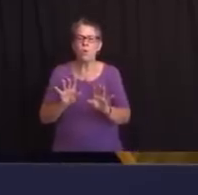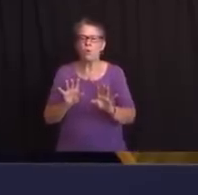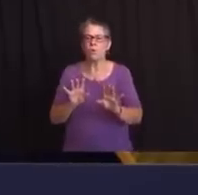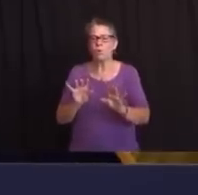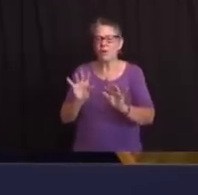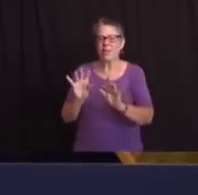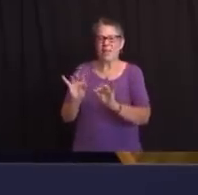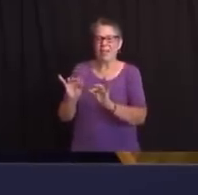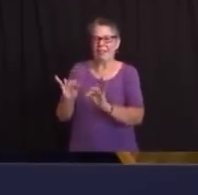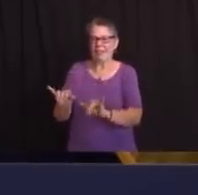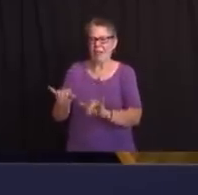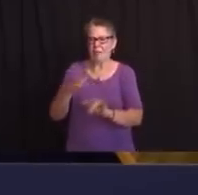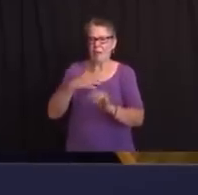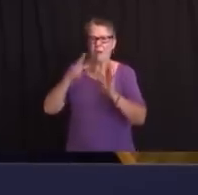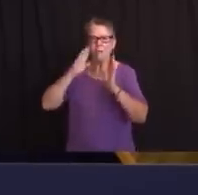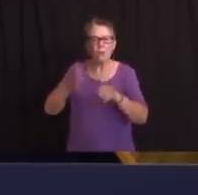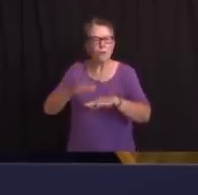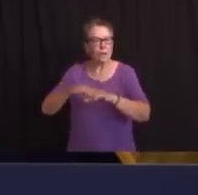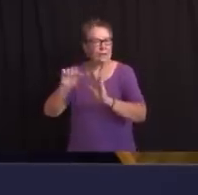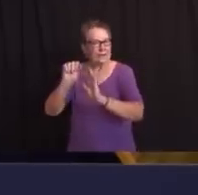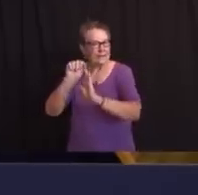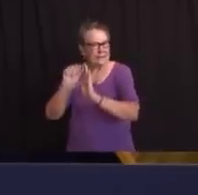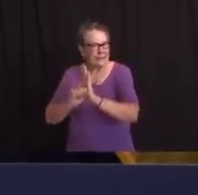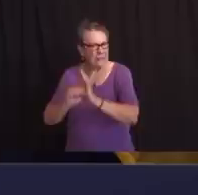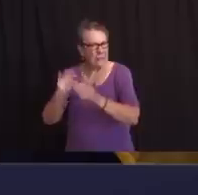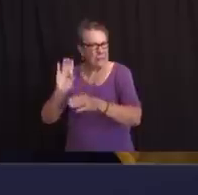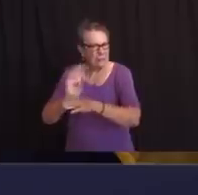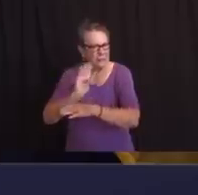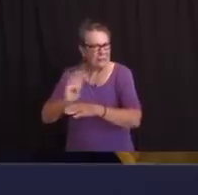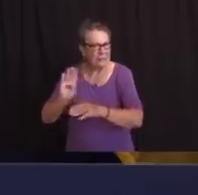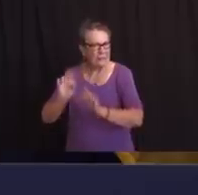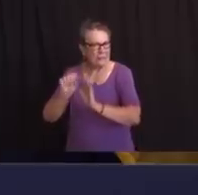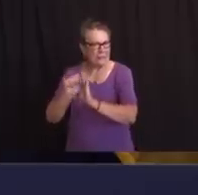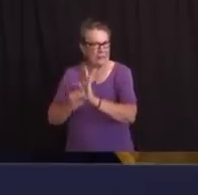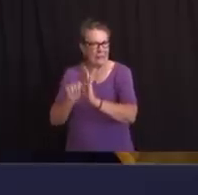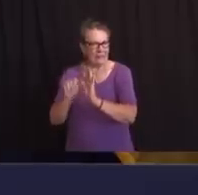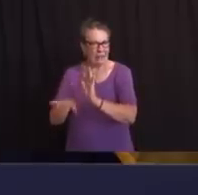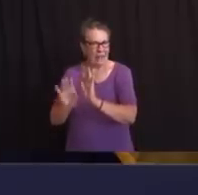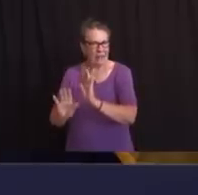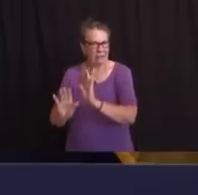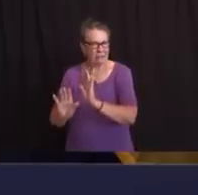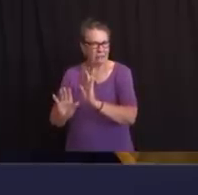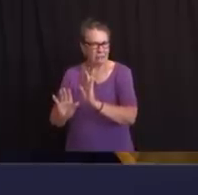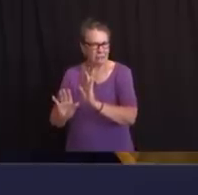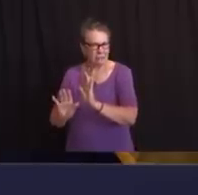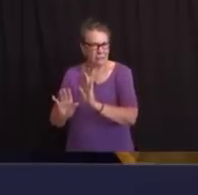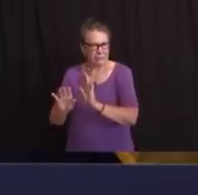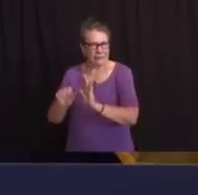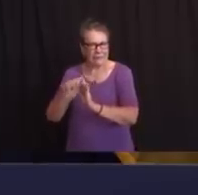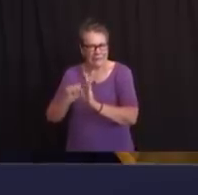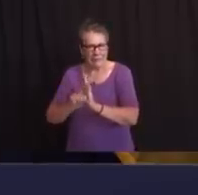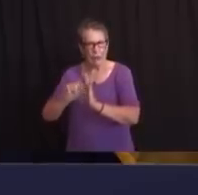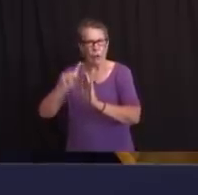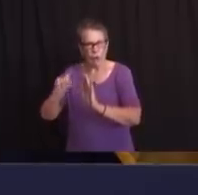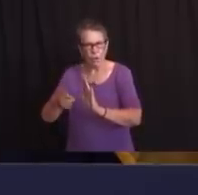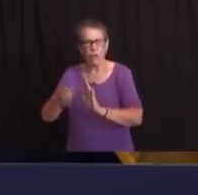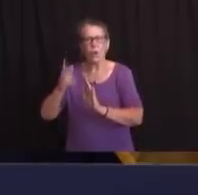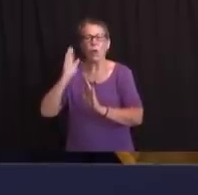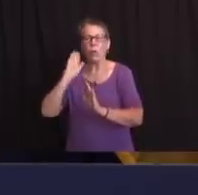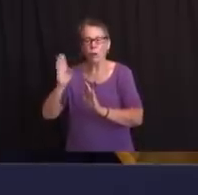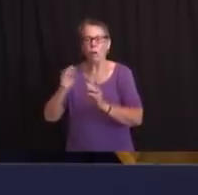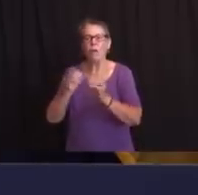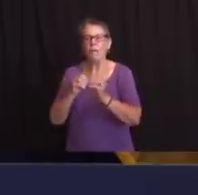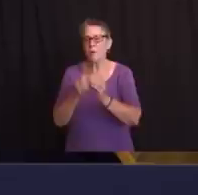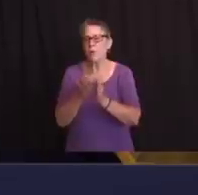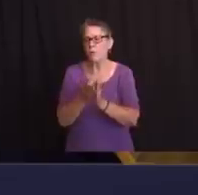universe right now. Yeah. And I mentioned earlier that it is quite possible that universe grows over time, but we want to start with the places both